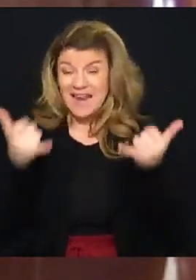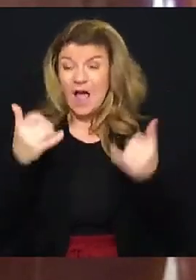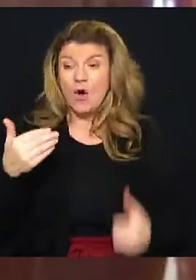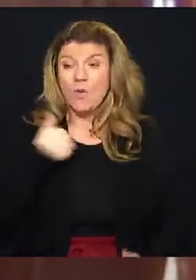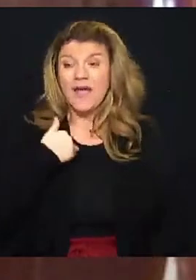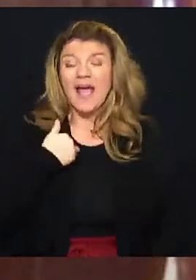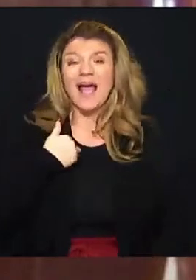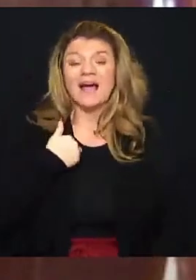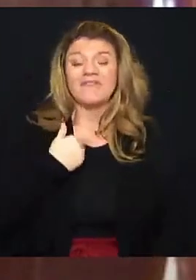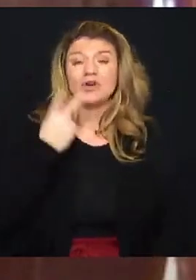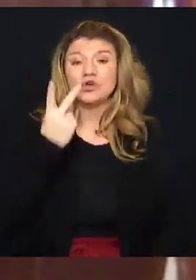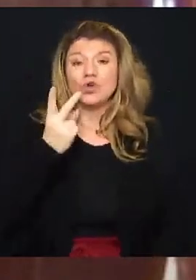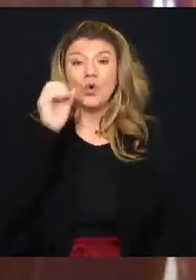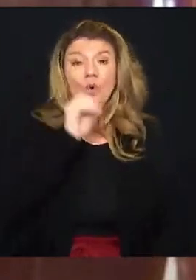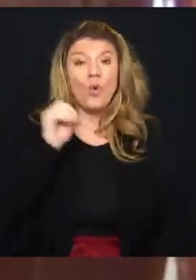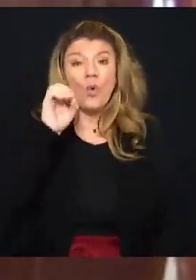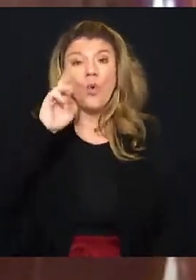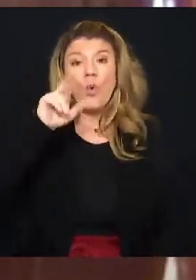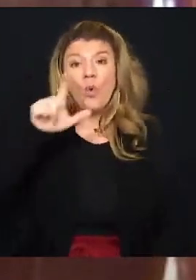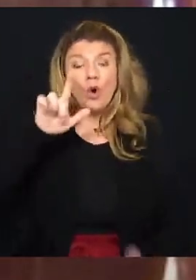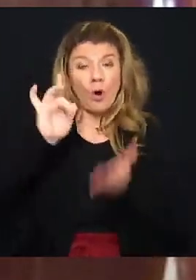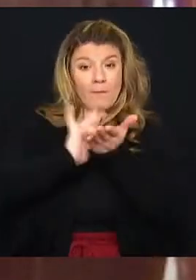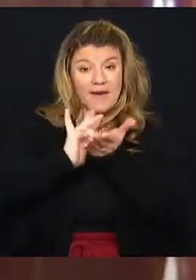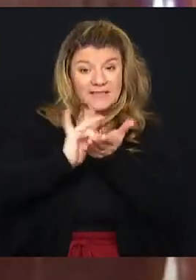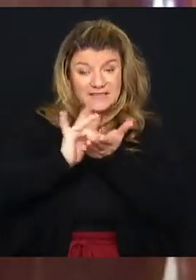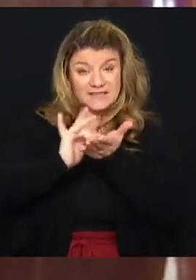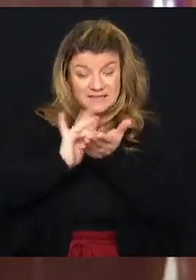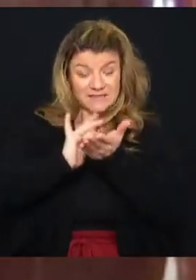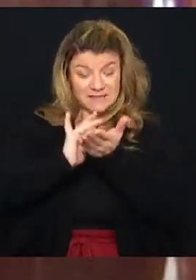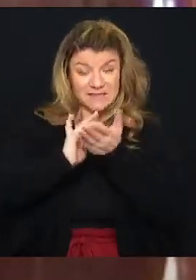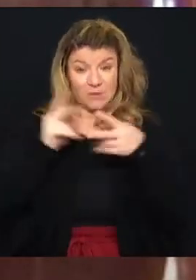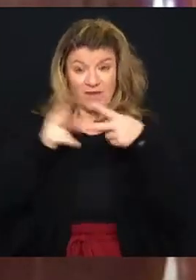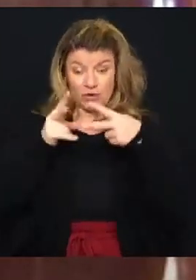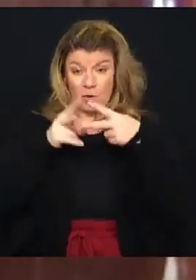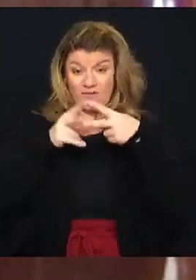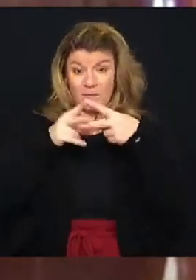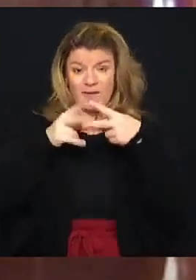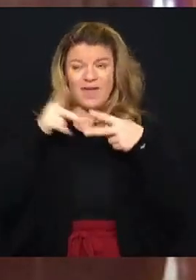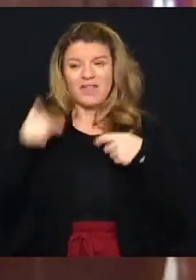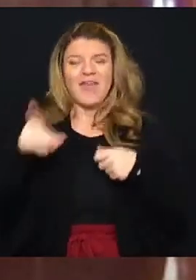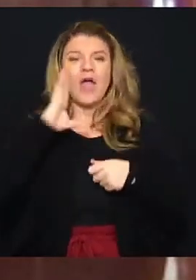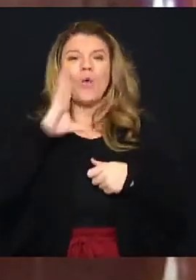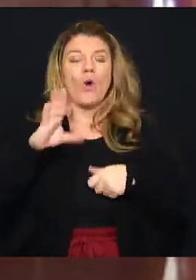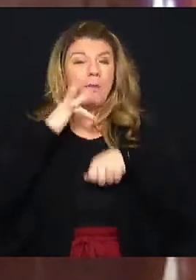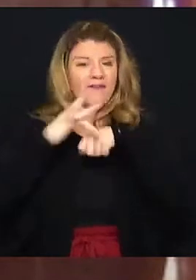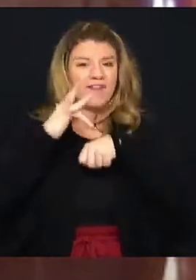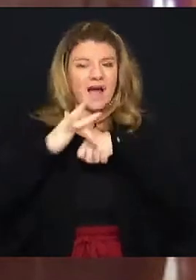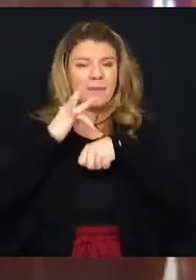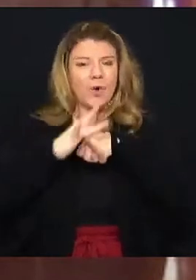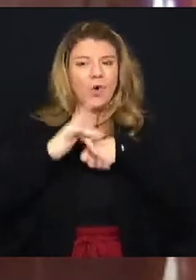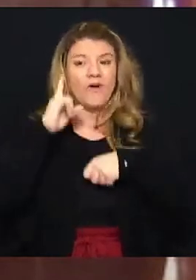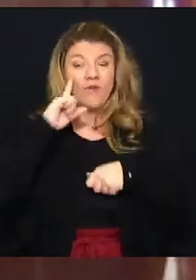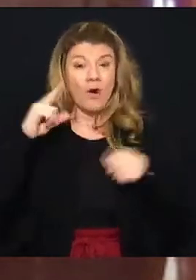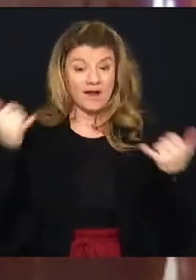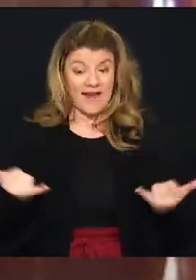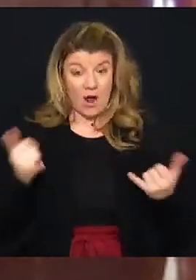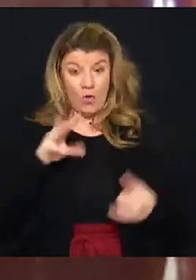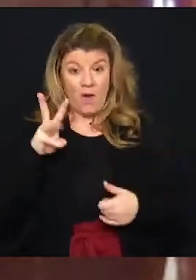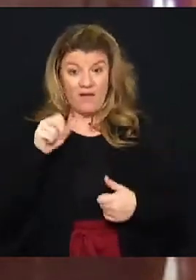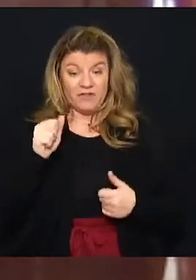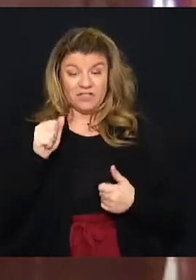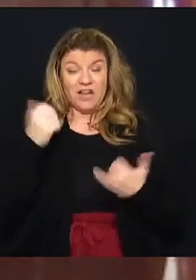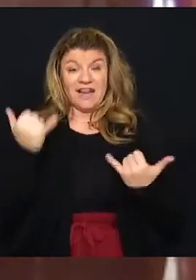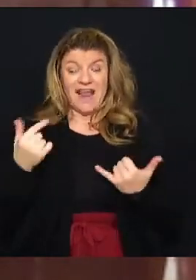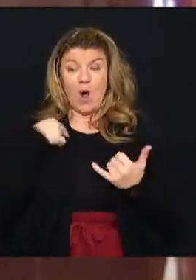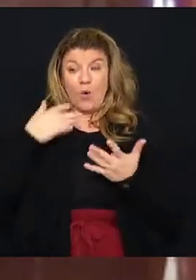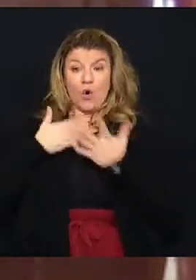two oral medications, Paxlovid and Molnupiravir, that are going to be available for West Virginians. And we're going through